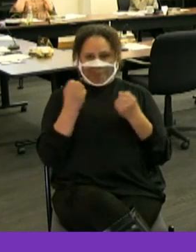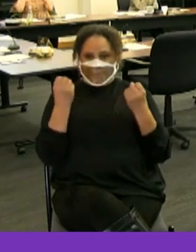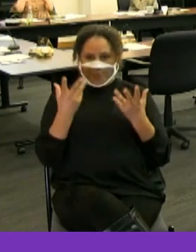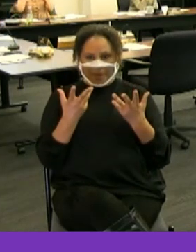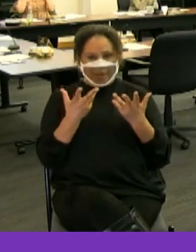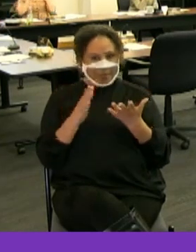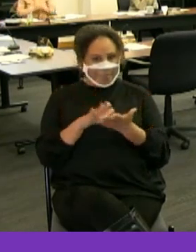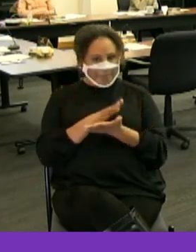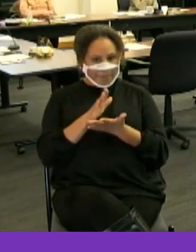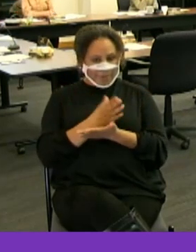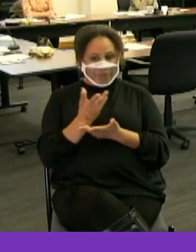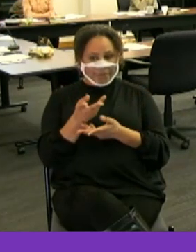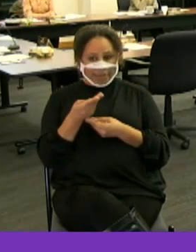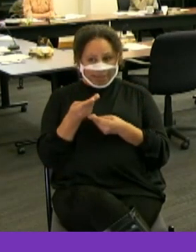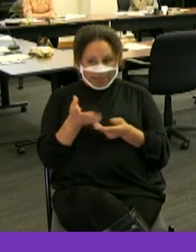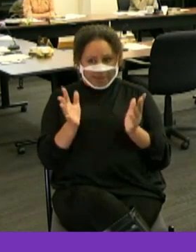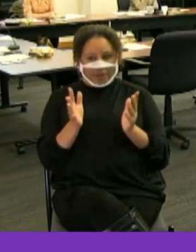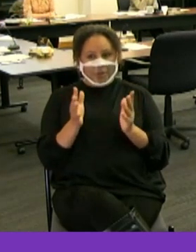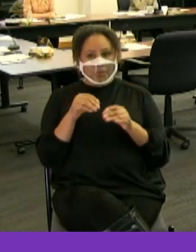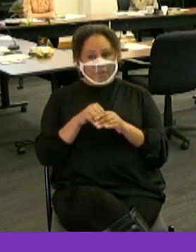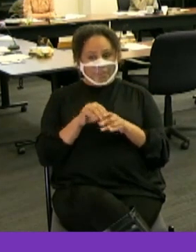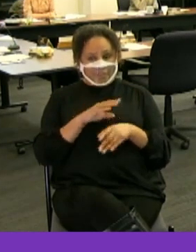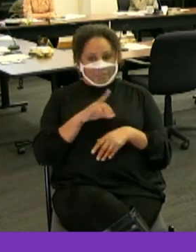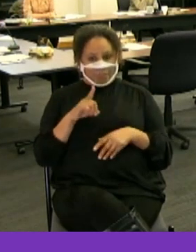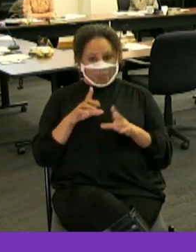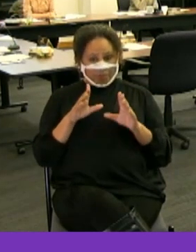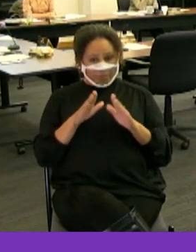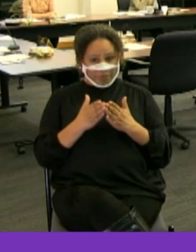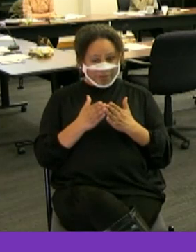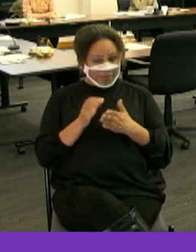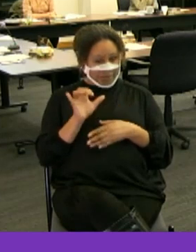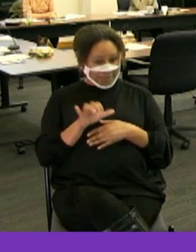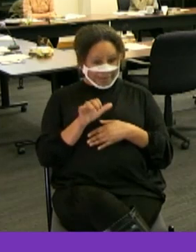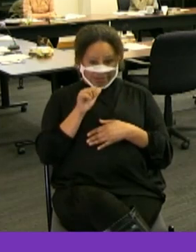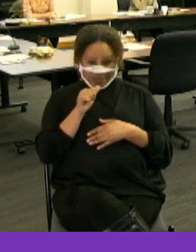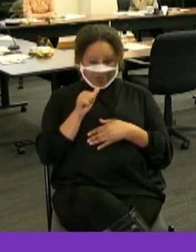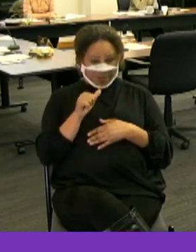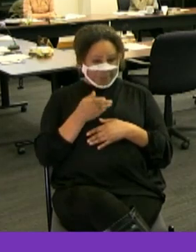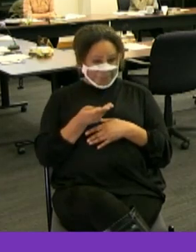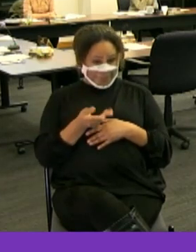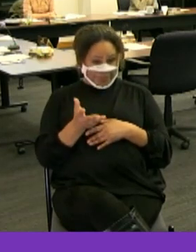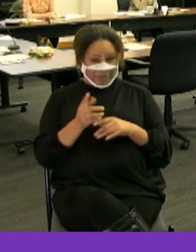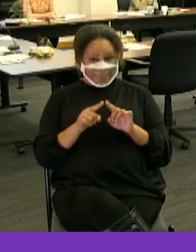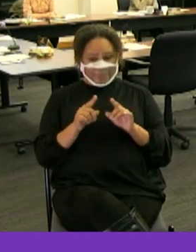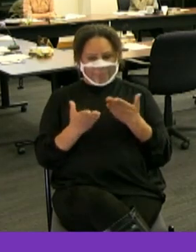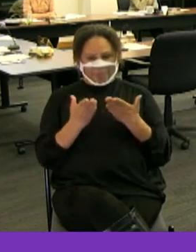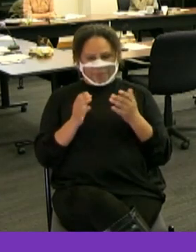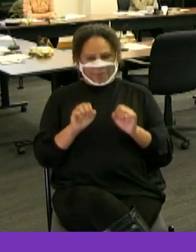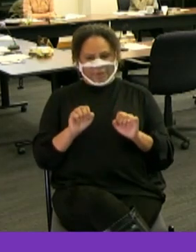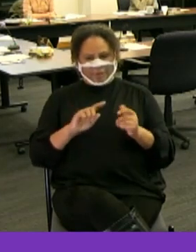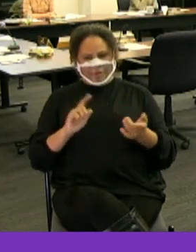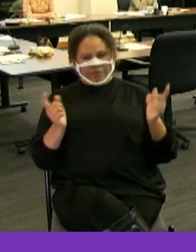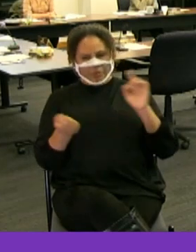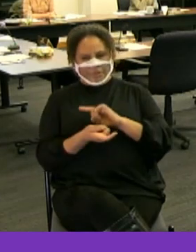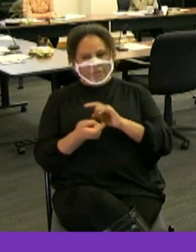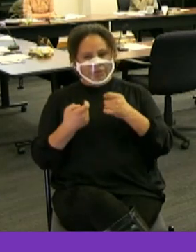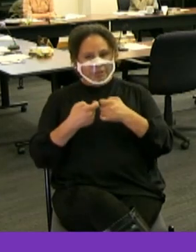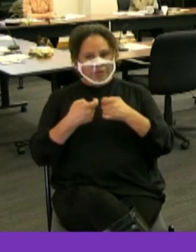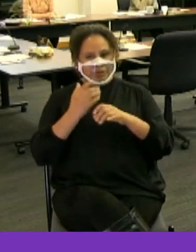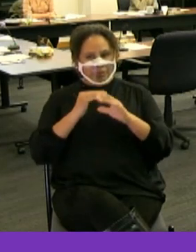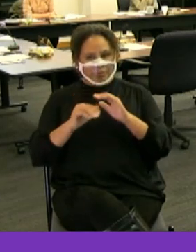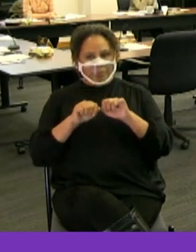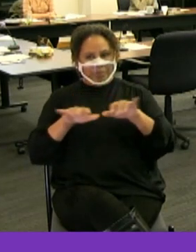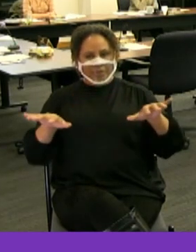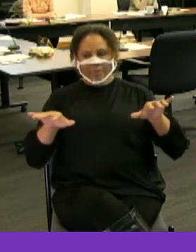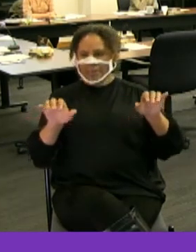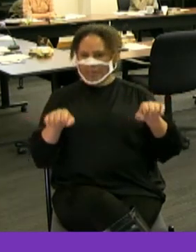board book. That one is not, but we can look to see if we can turn that into an electronic component of the delivery.